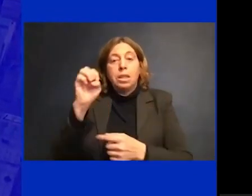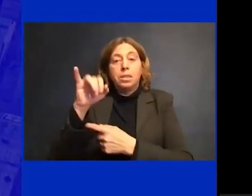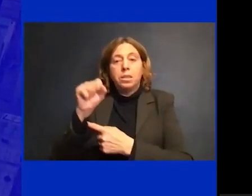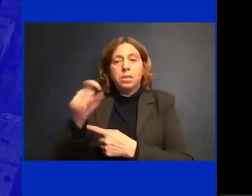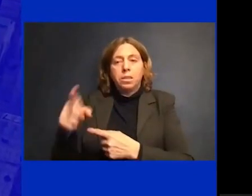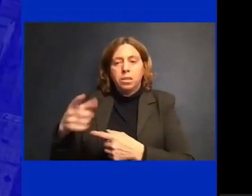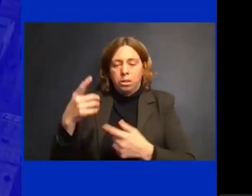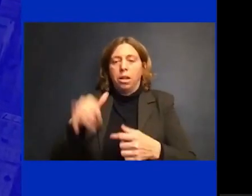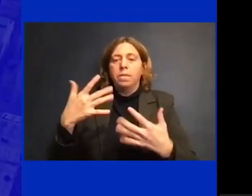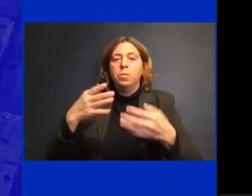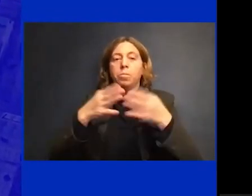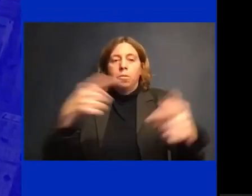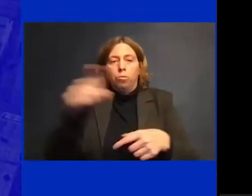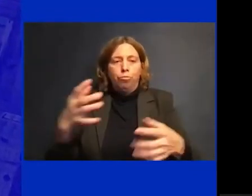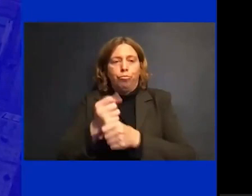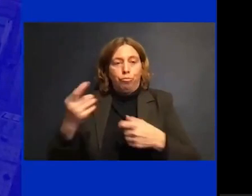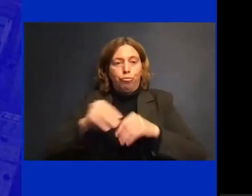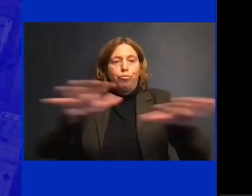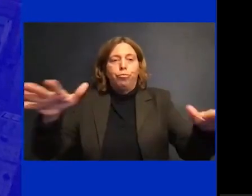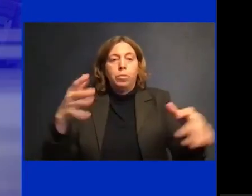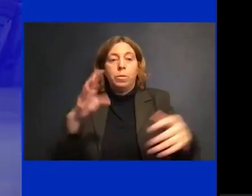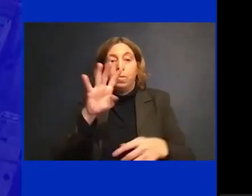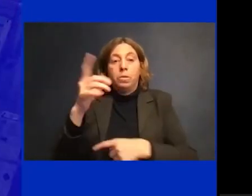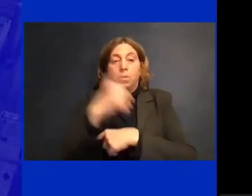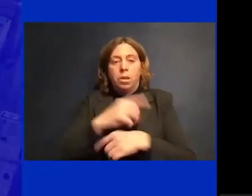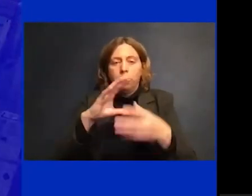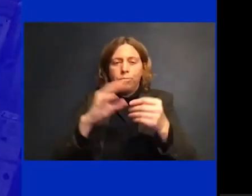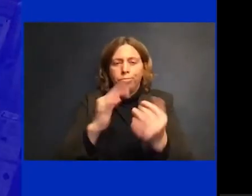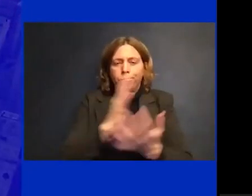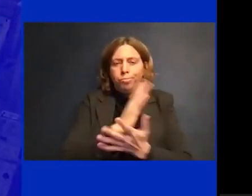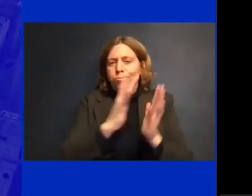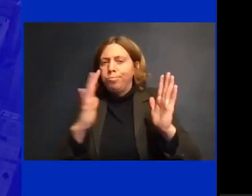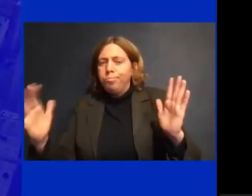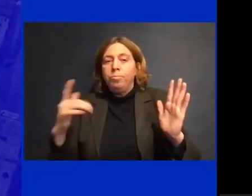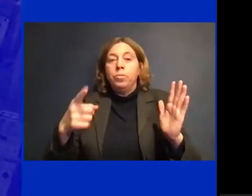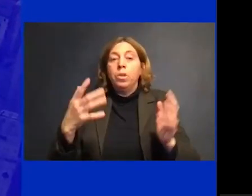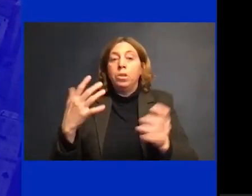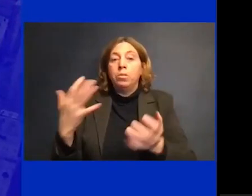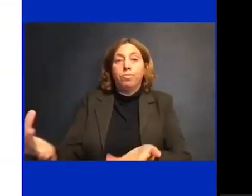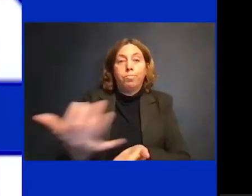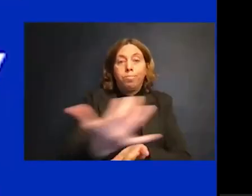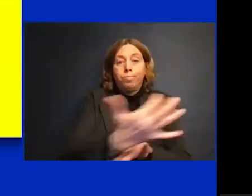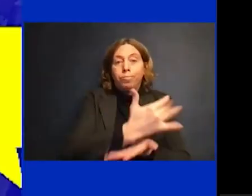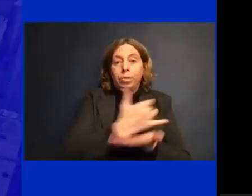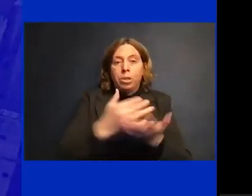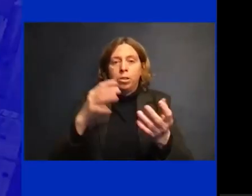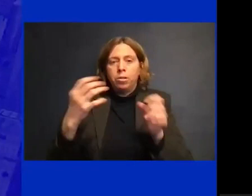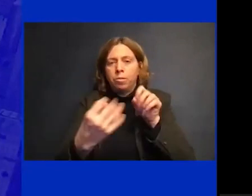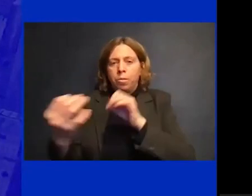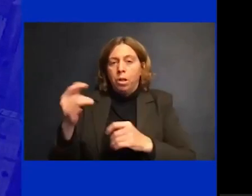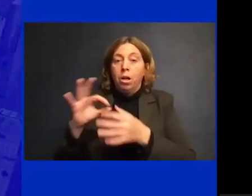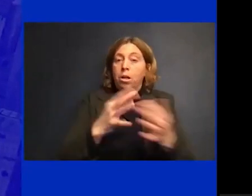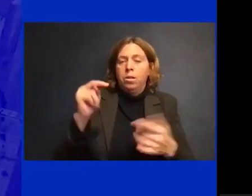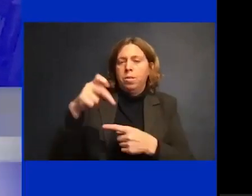environmental impact statement was released to the public, initiating a 45-day comment period to solicit feedback on the